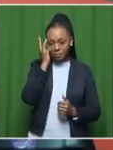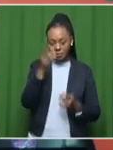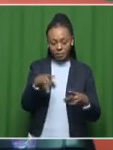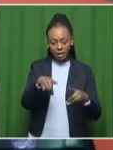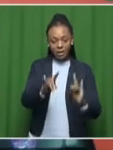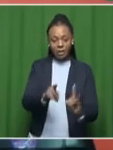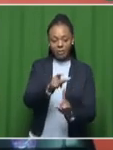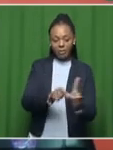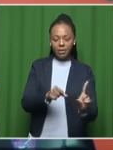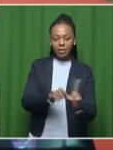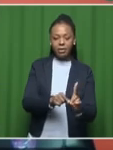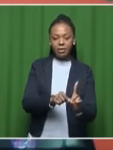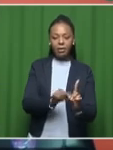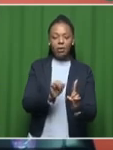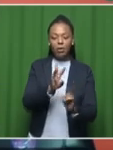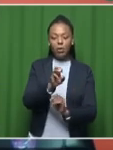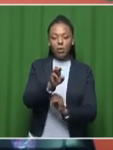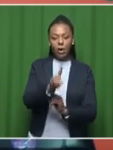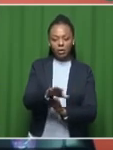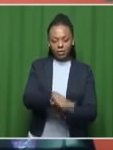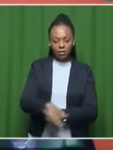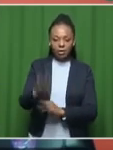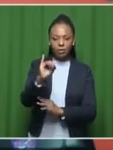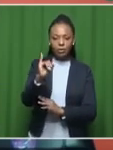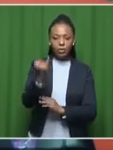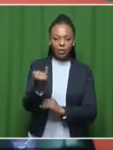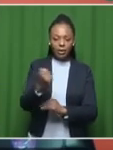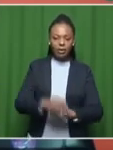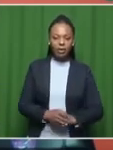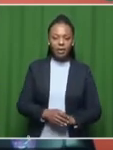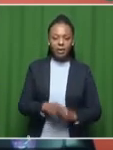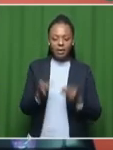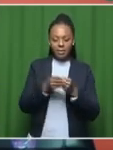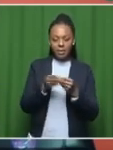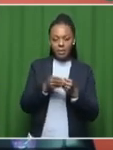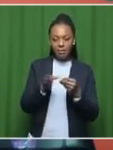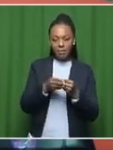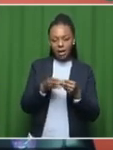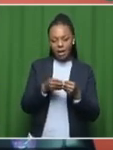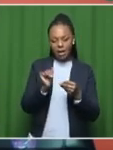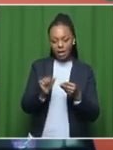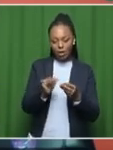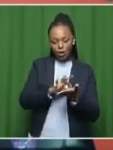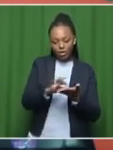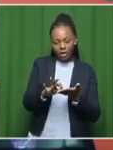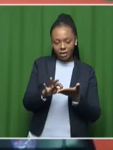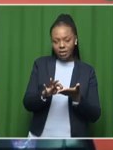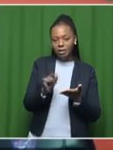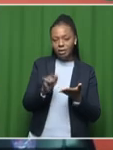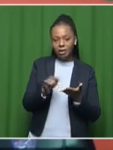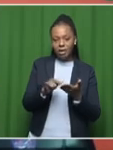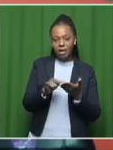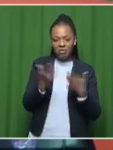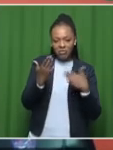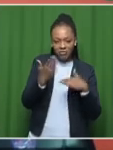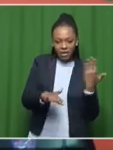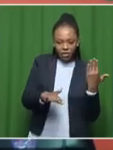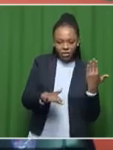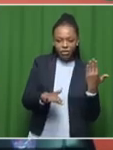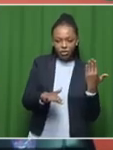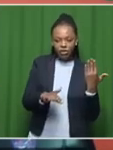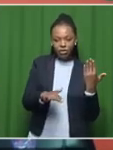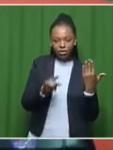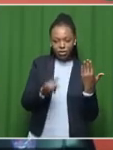has informed me that my membership of the EFF has lapsed. And I said, please